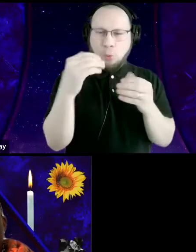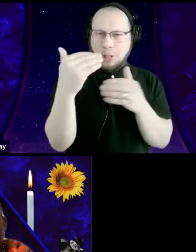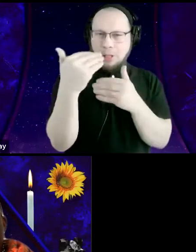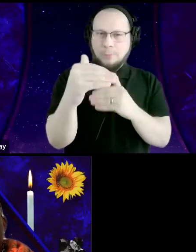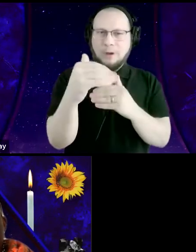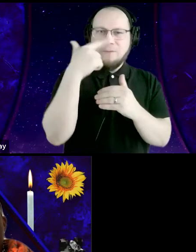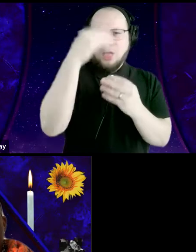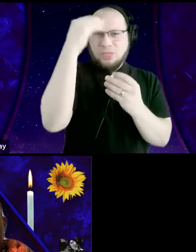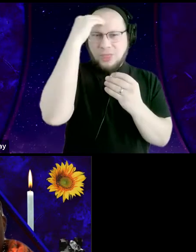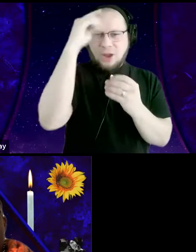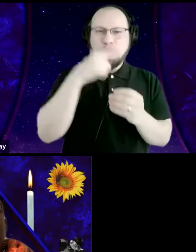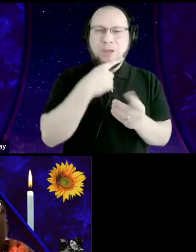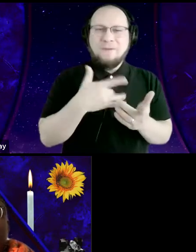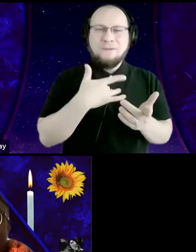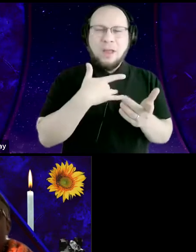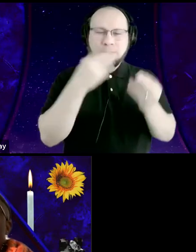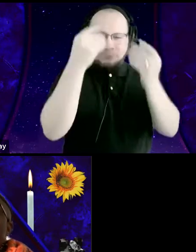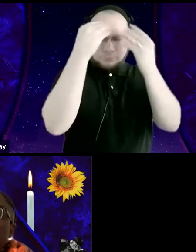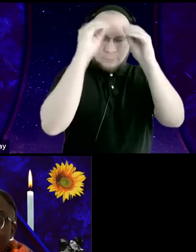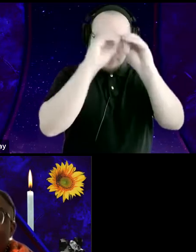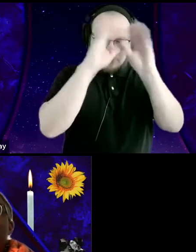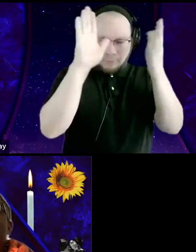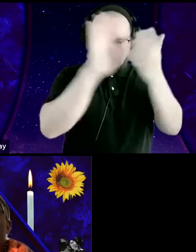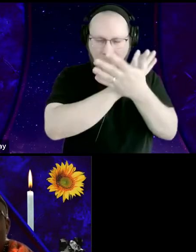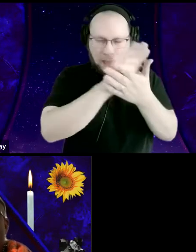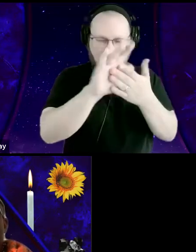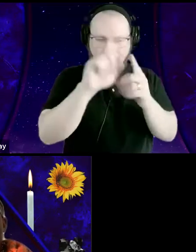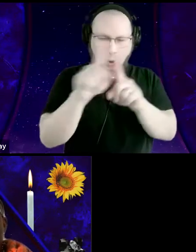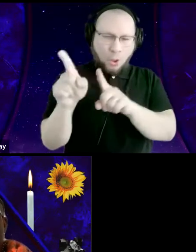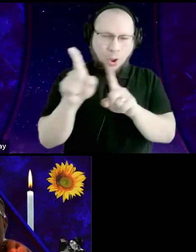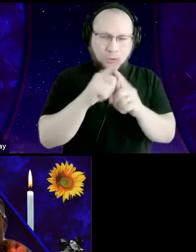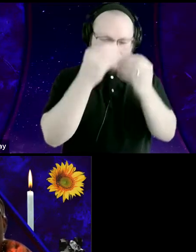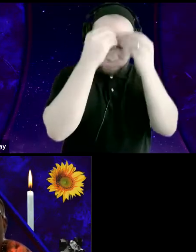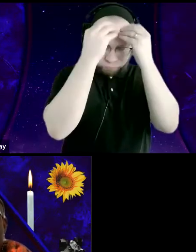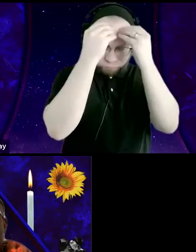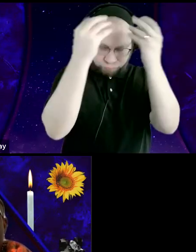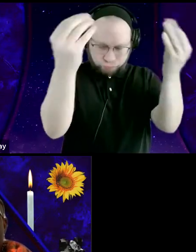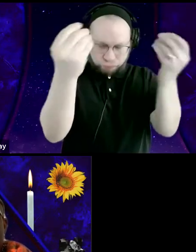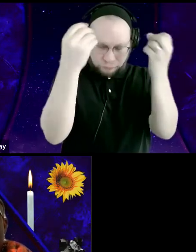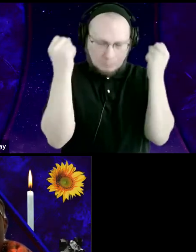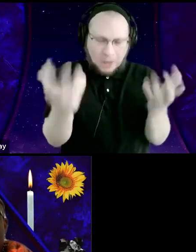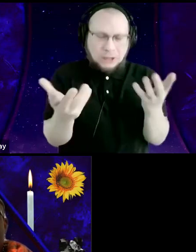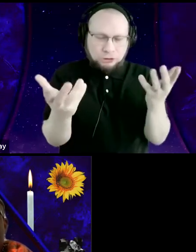the nothingness and the limitlessness and the abundance of all of that.